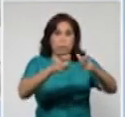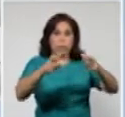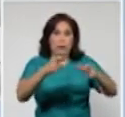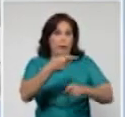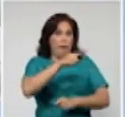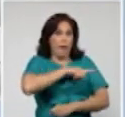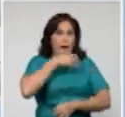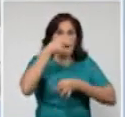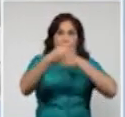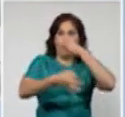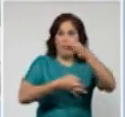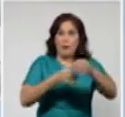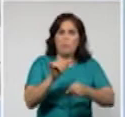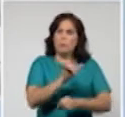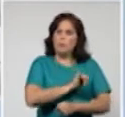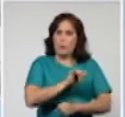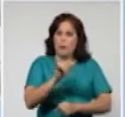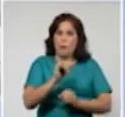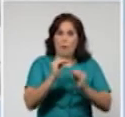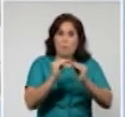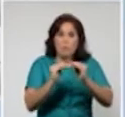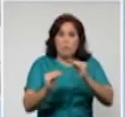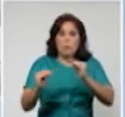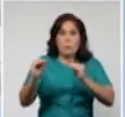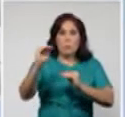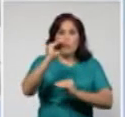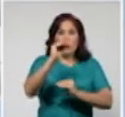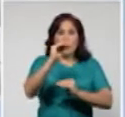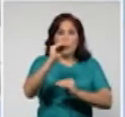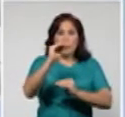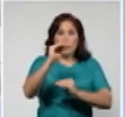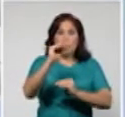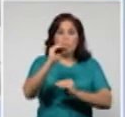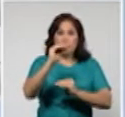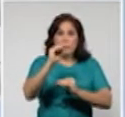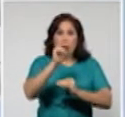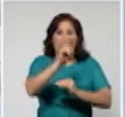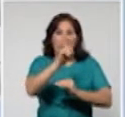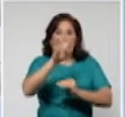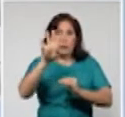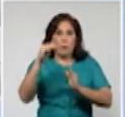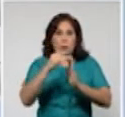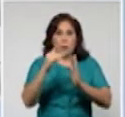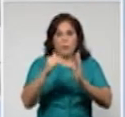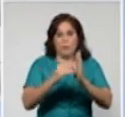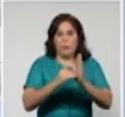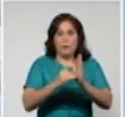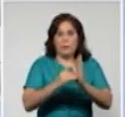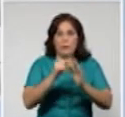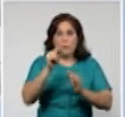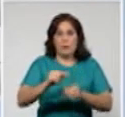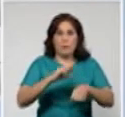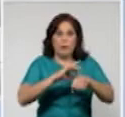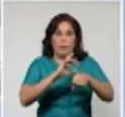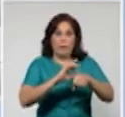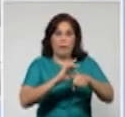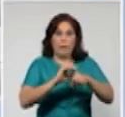yesterday, COVID-19 continues to be present in the same 185